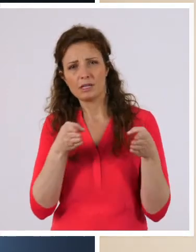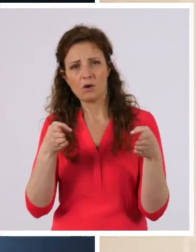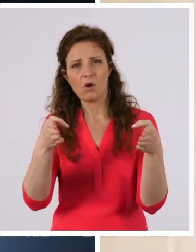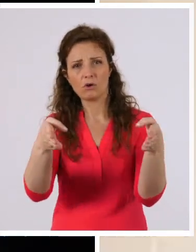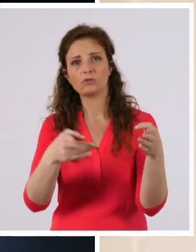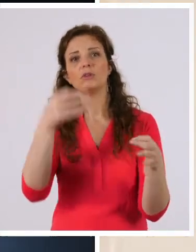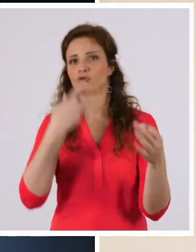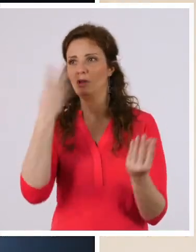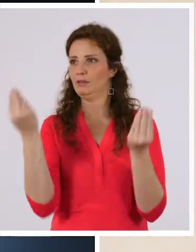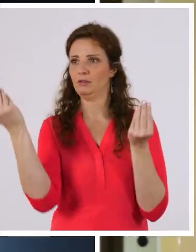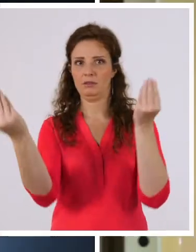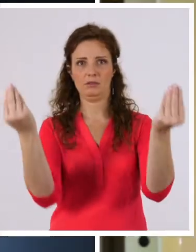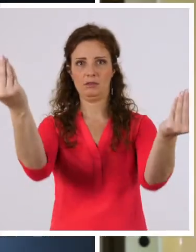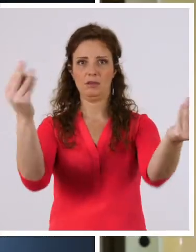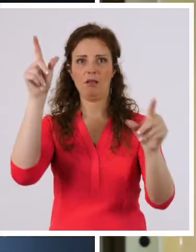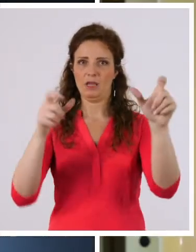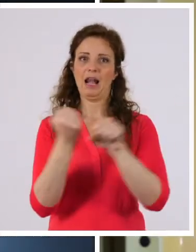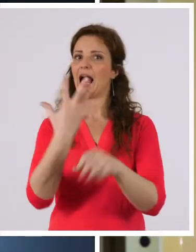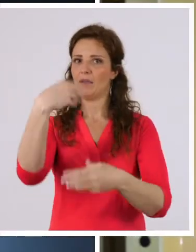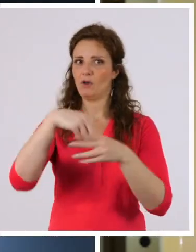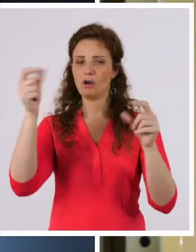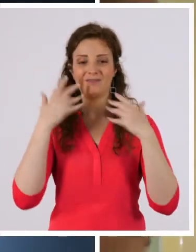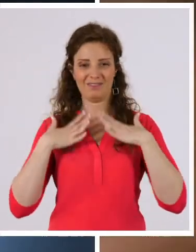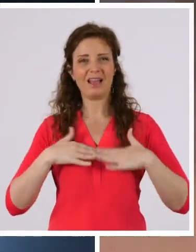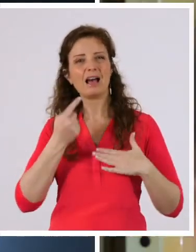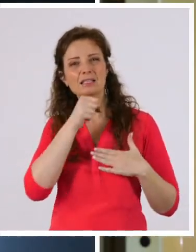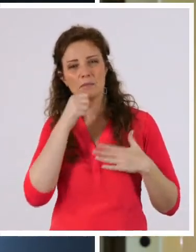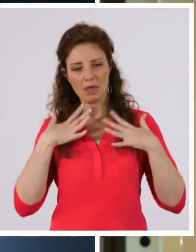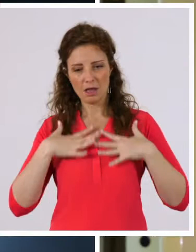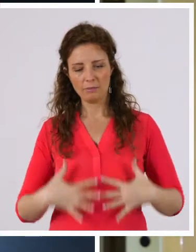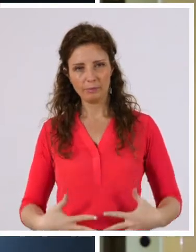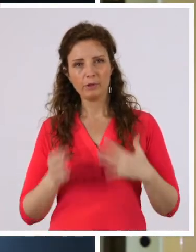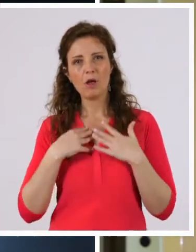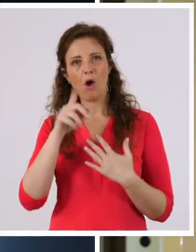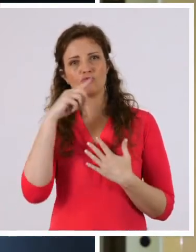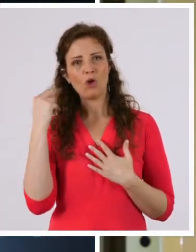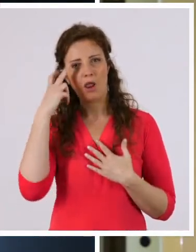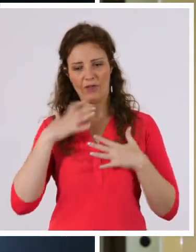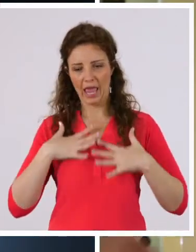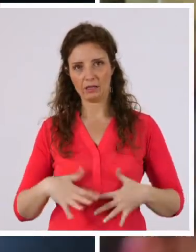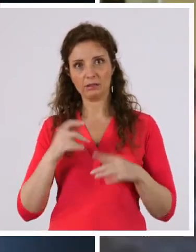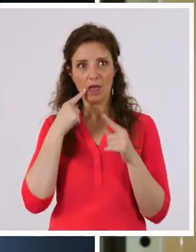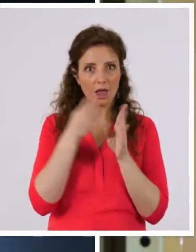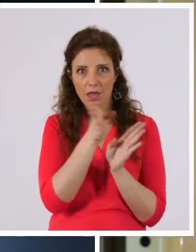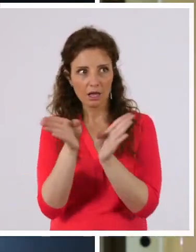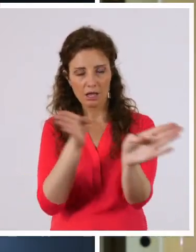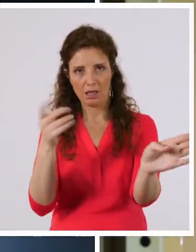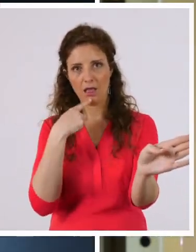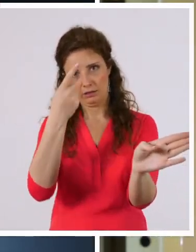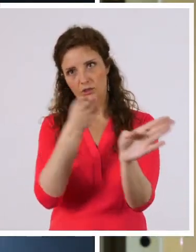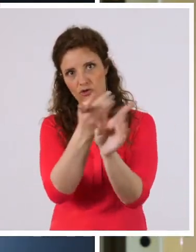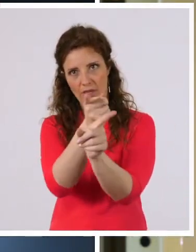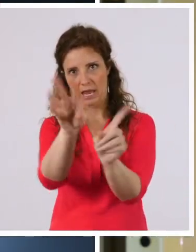Along the way, you will meet the crew members, easily recognizable by their yellow-green jackets, who will show you the way.